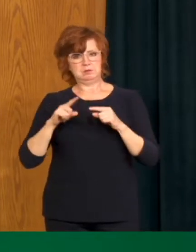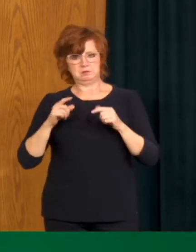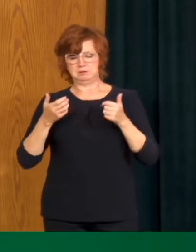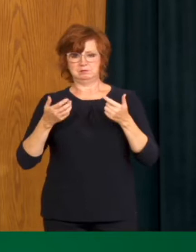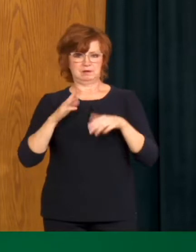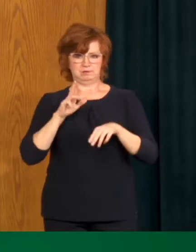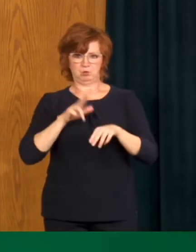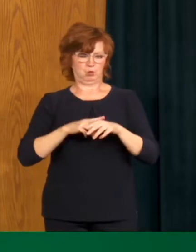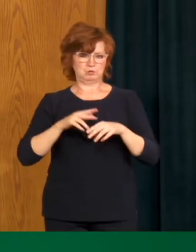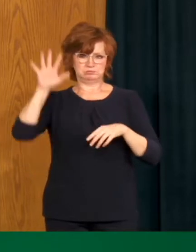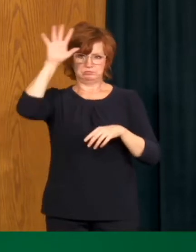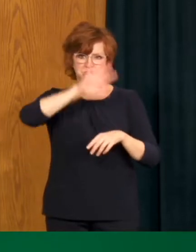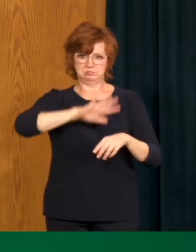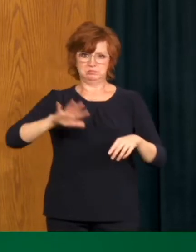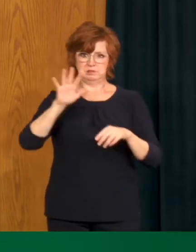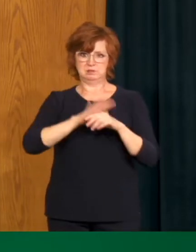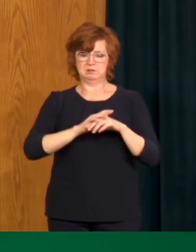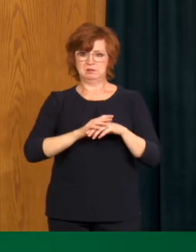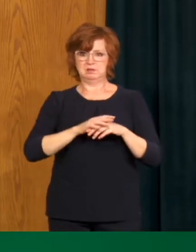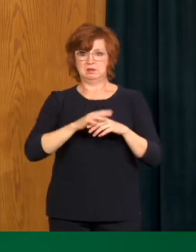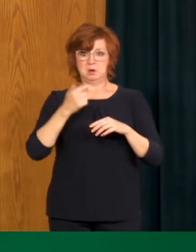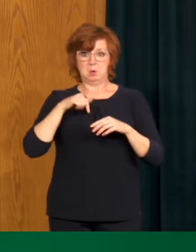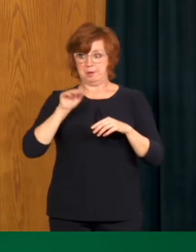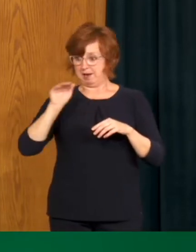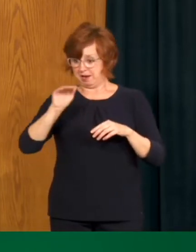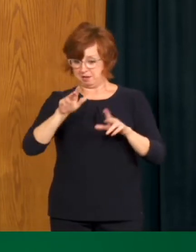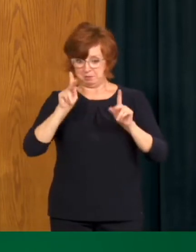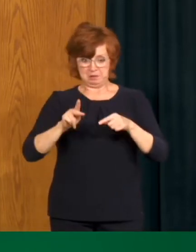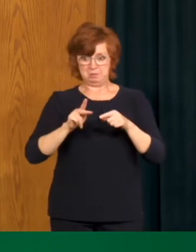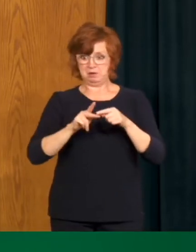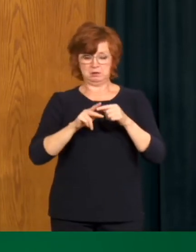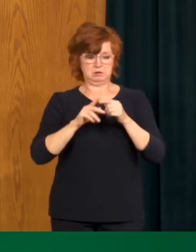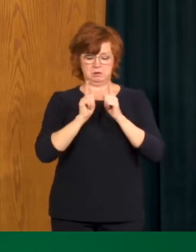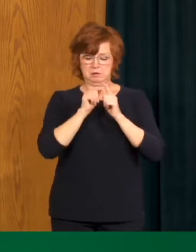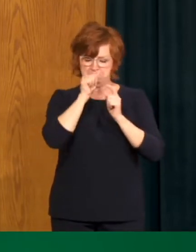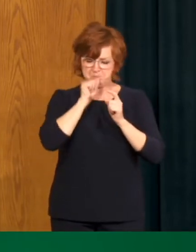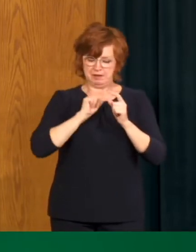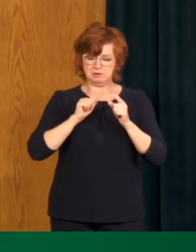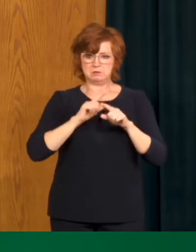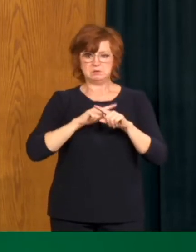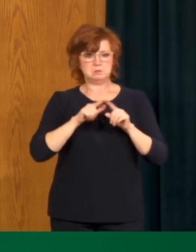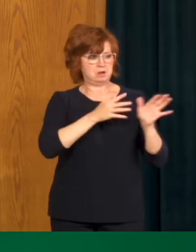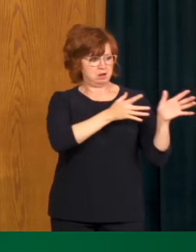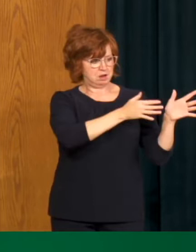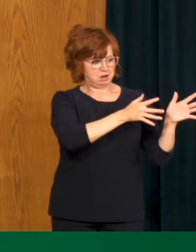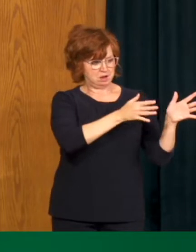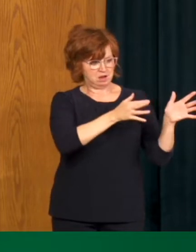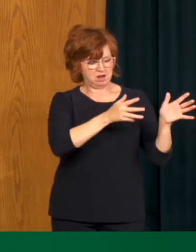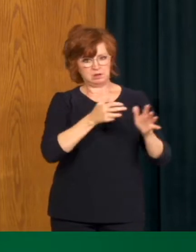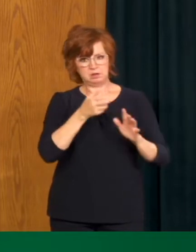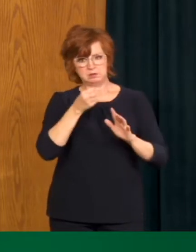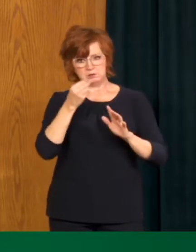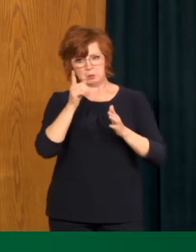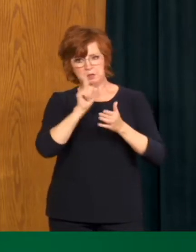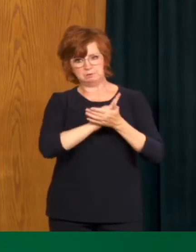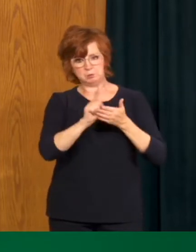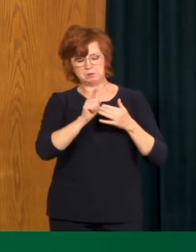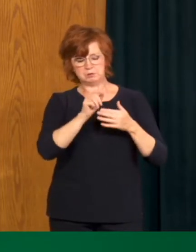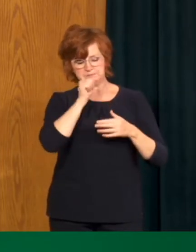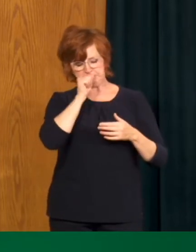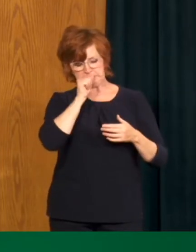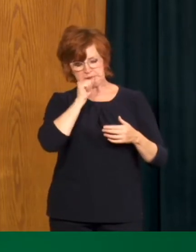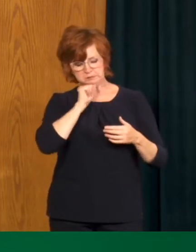that, after you ask people to do that for 12 weeks, there's been small breakdowns in that, just like there was in the outbreak in Saskatoon, where we had communal